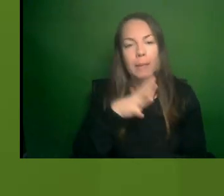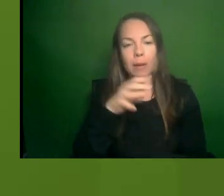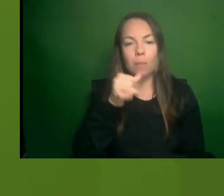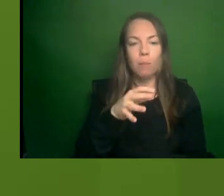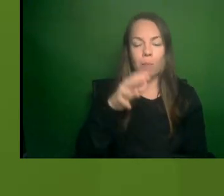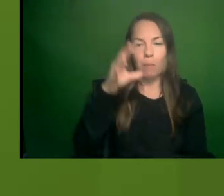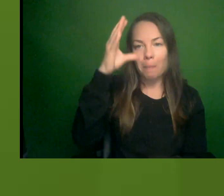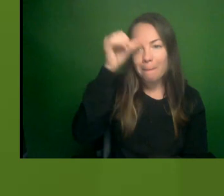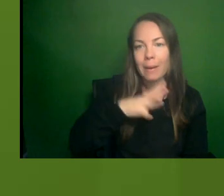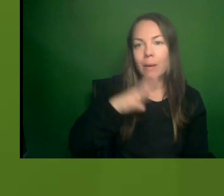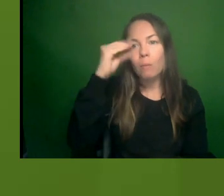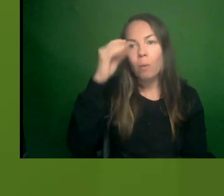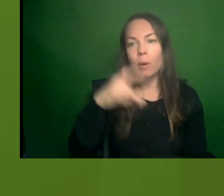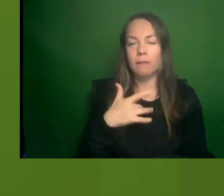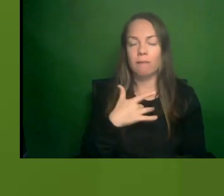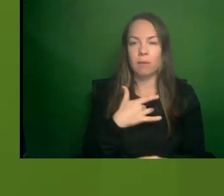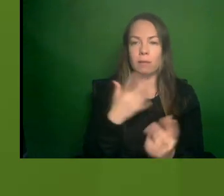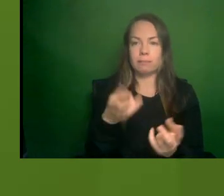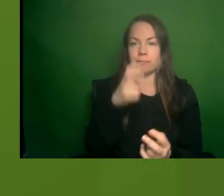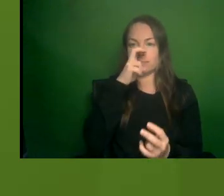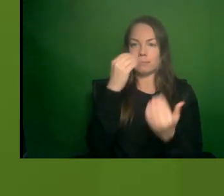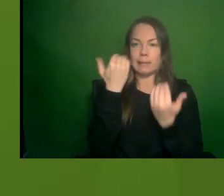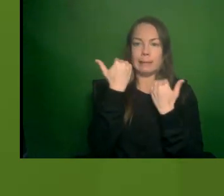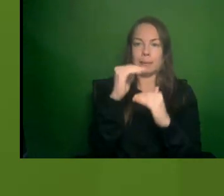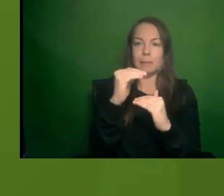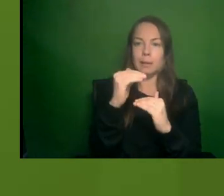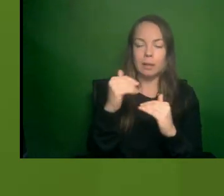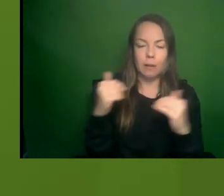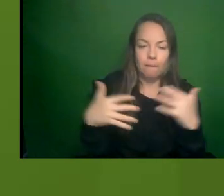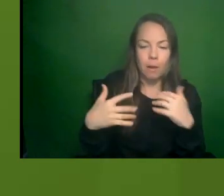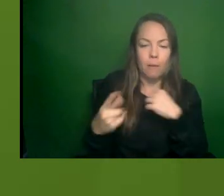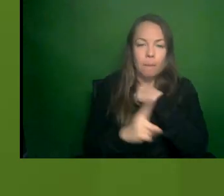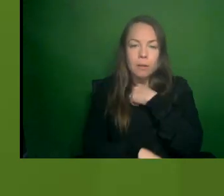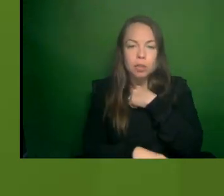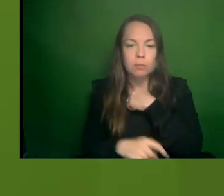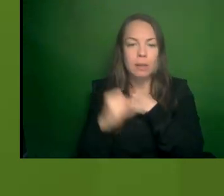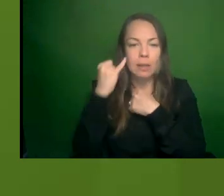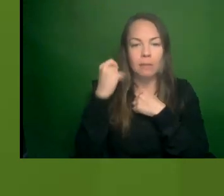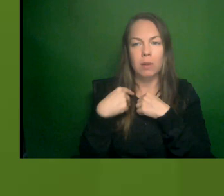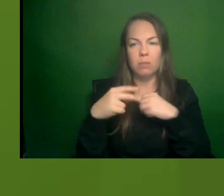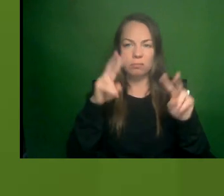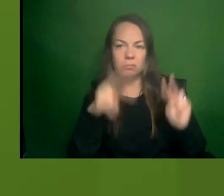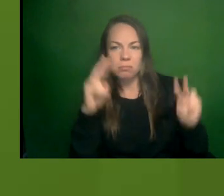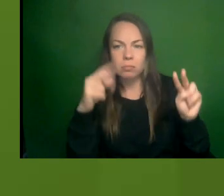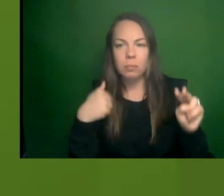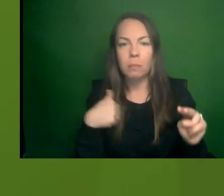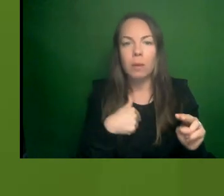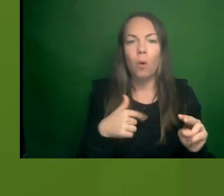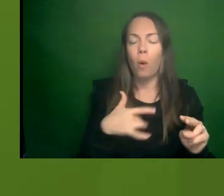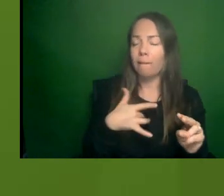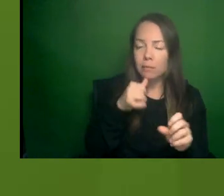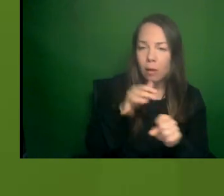boxes through the fear of punishment and the fear of being ostracized and the fear of not feeling like enough